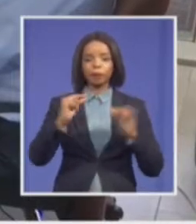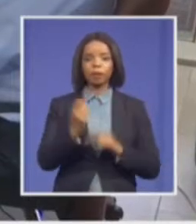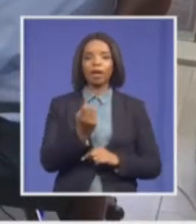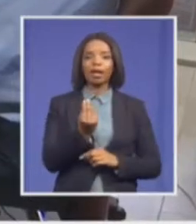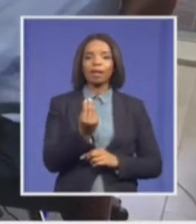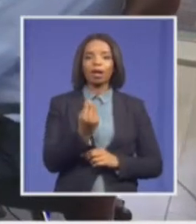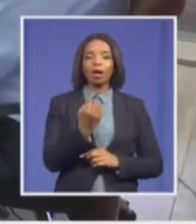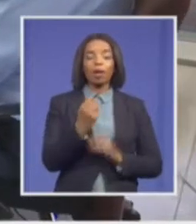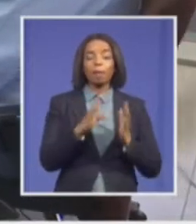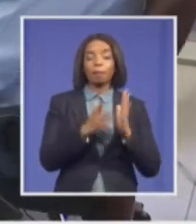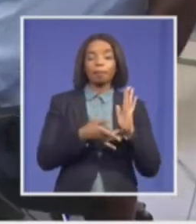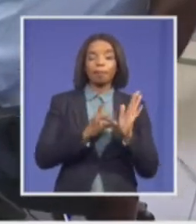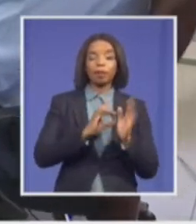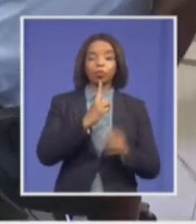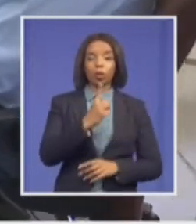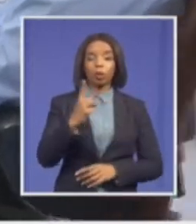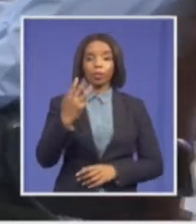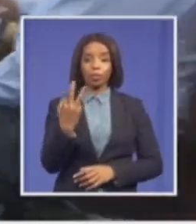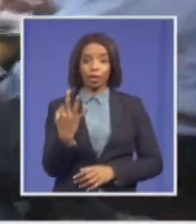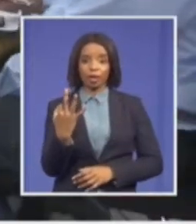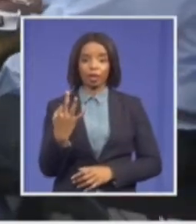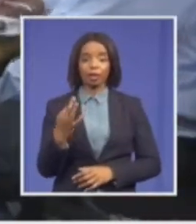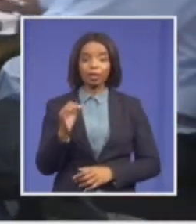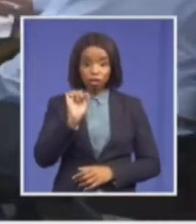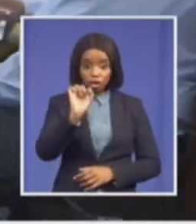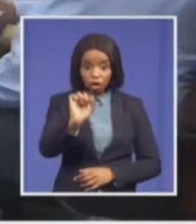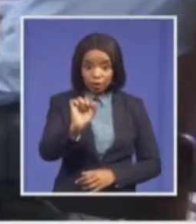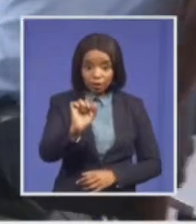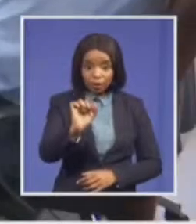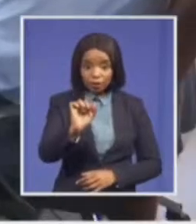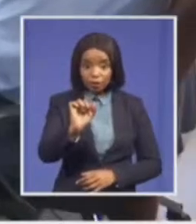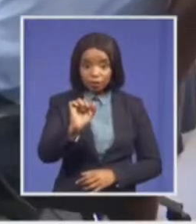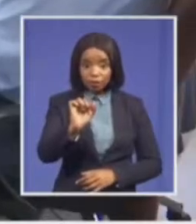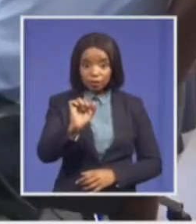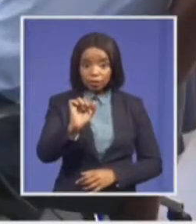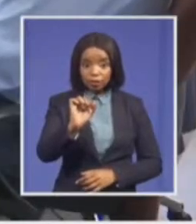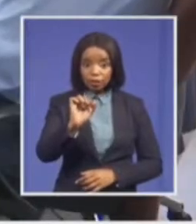Is that yours? Yes, 113.